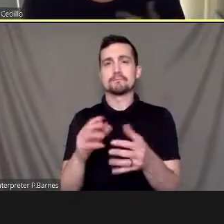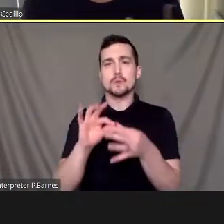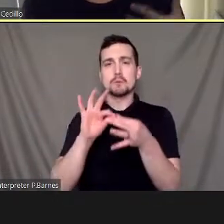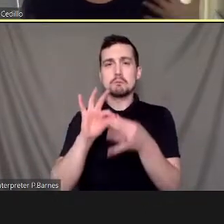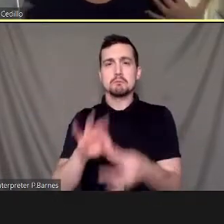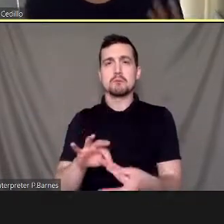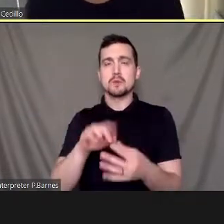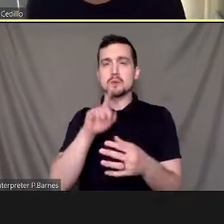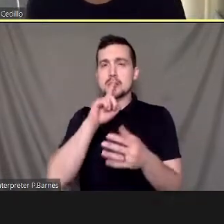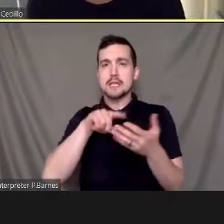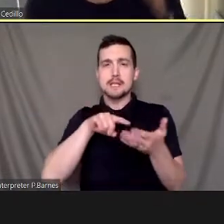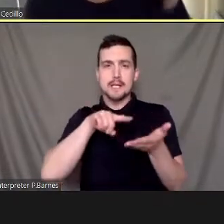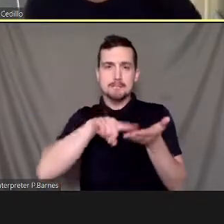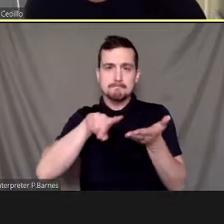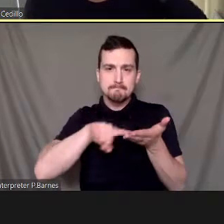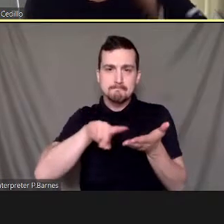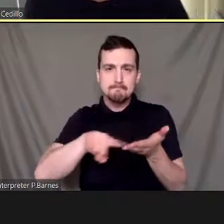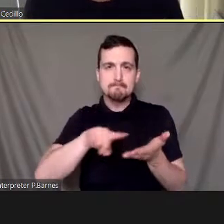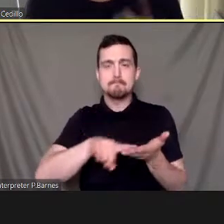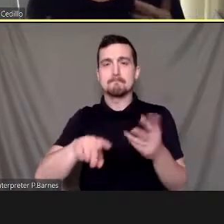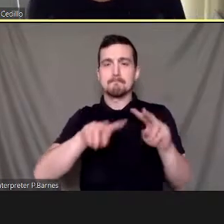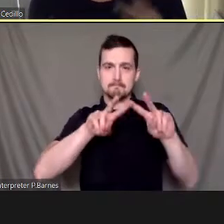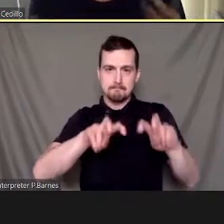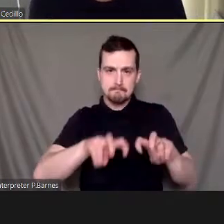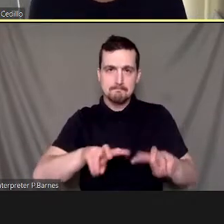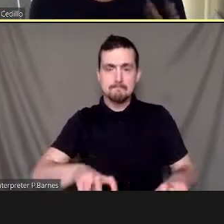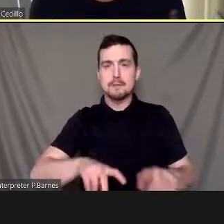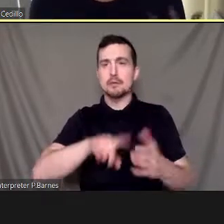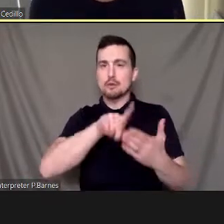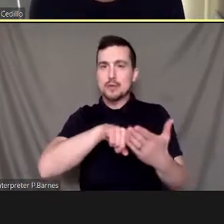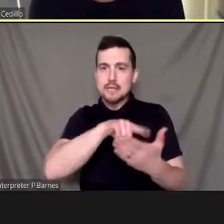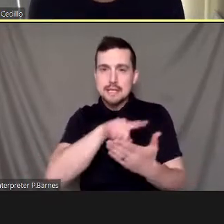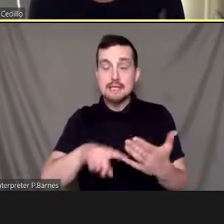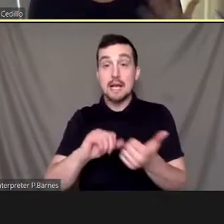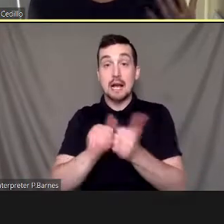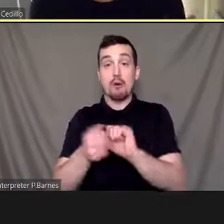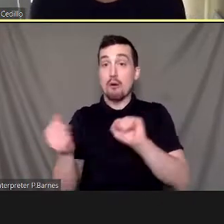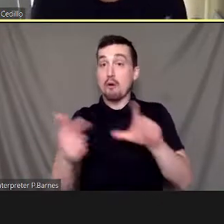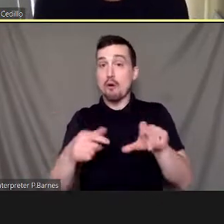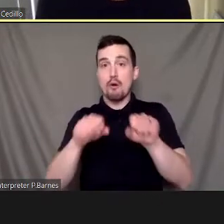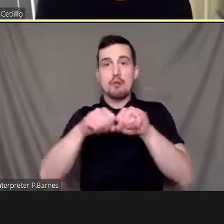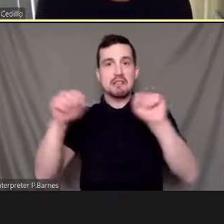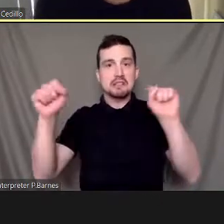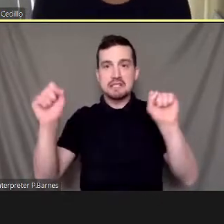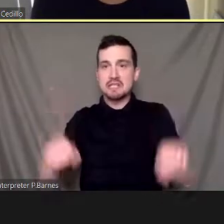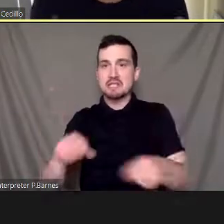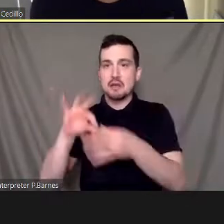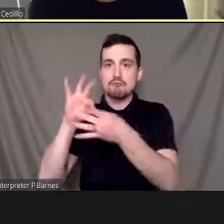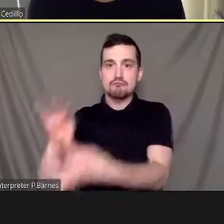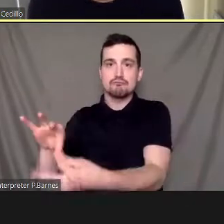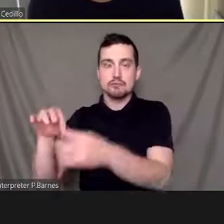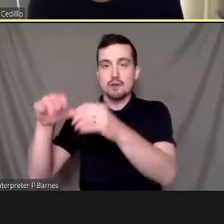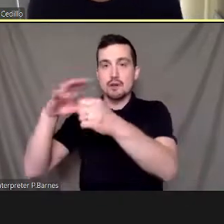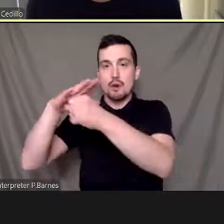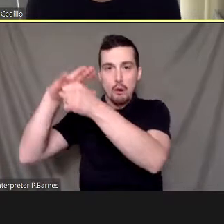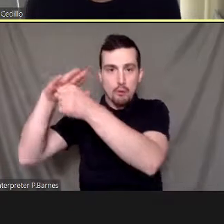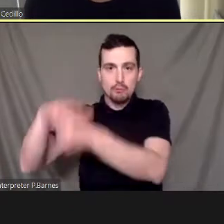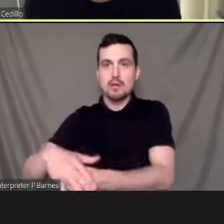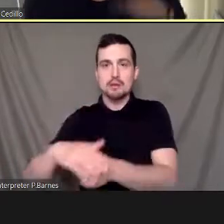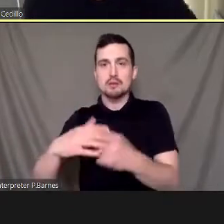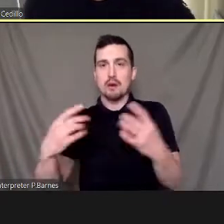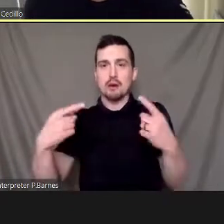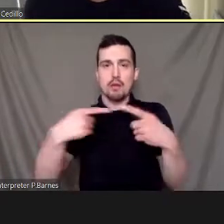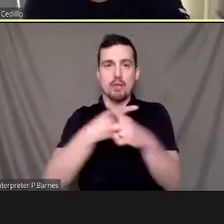analyzing, tracing, and critiquing the ways in which all of these systems of oppression are